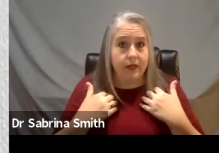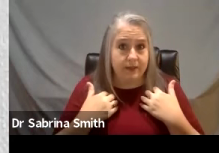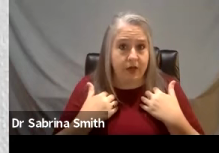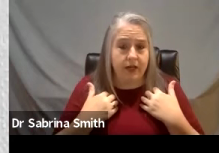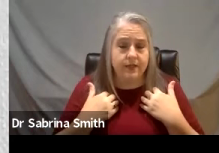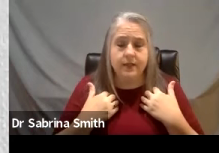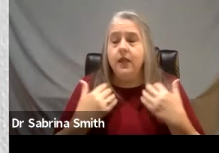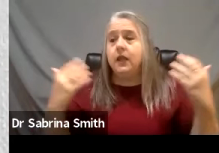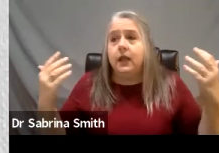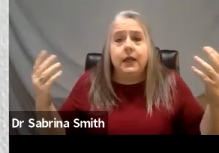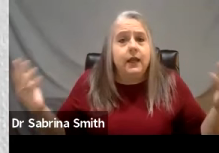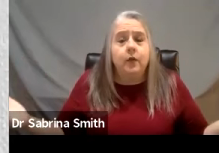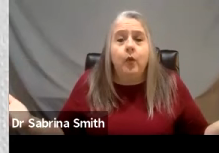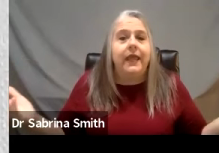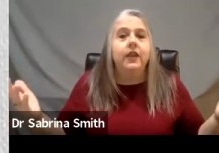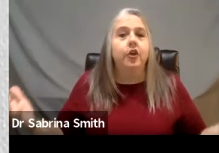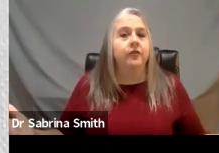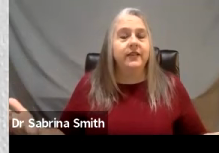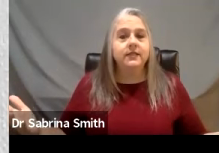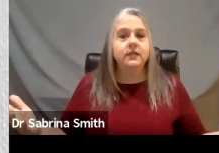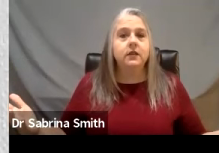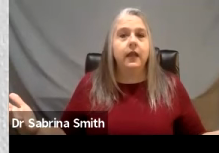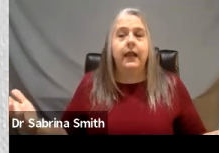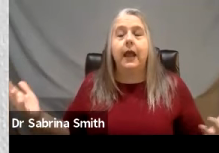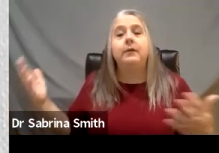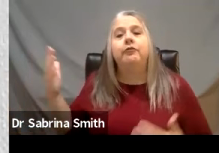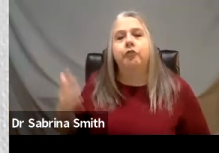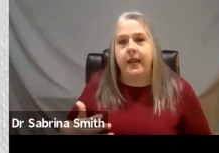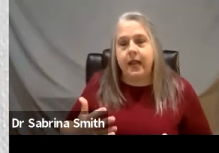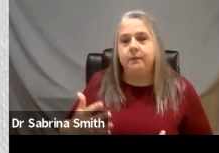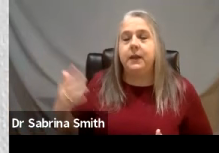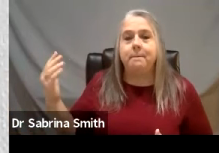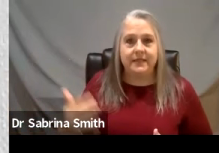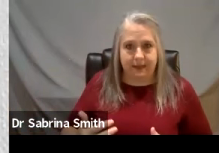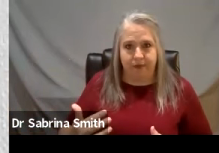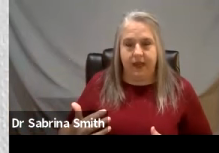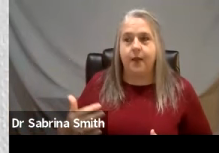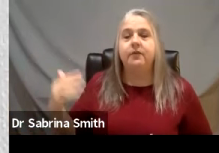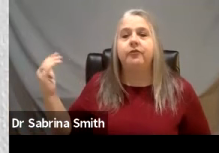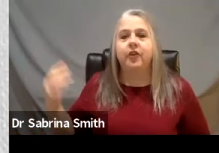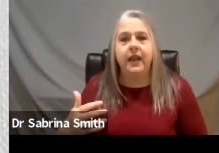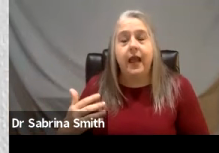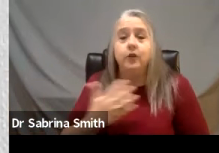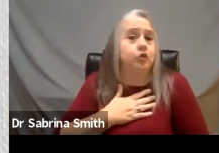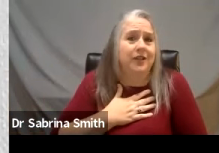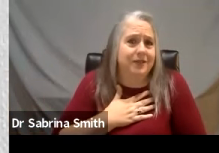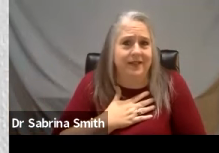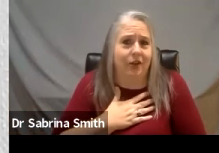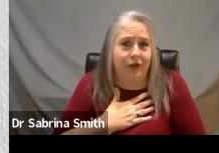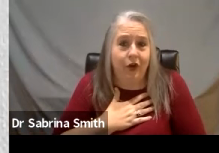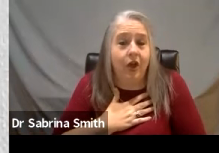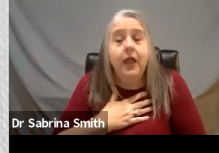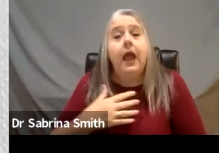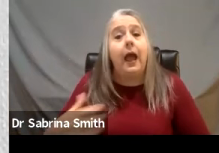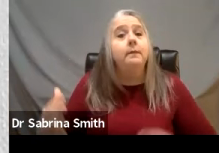my own experience. We get nervous and I'm afraid I'm going to miss something. I'm afraid, I don't trust